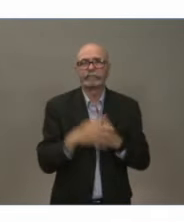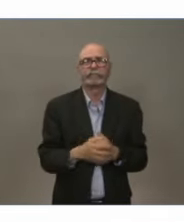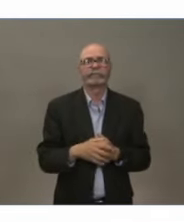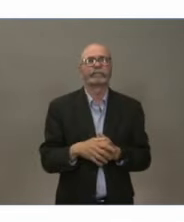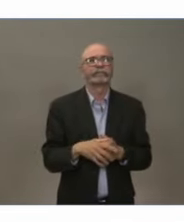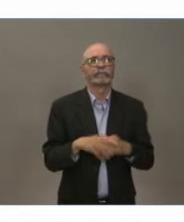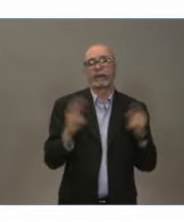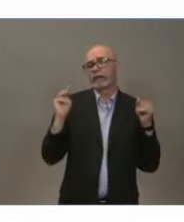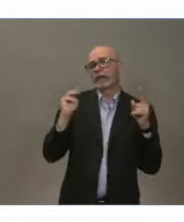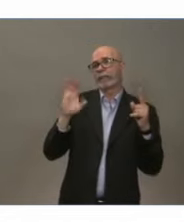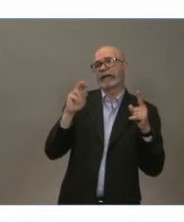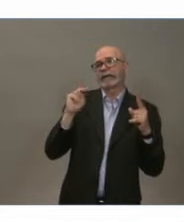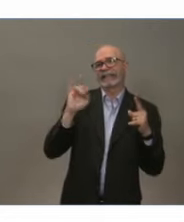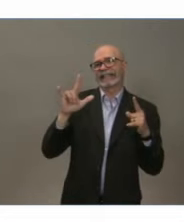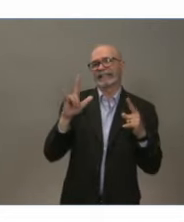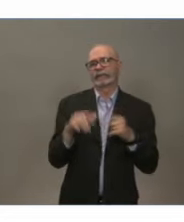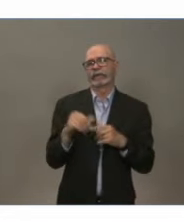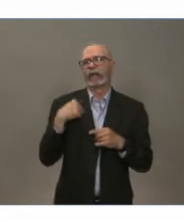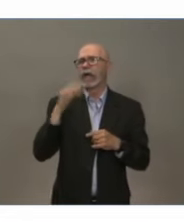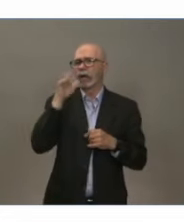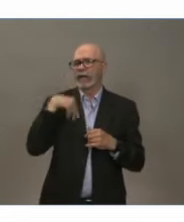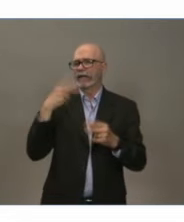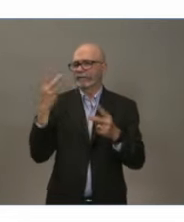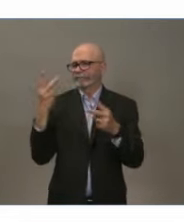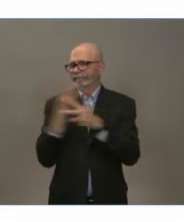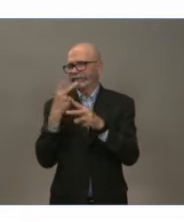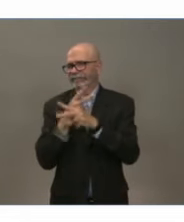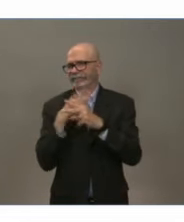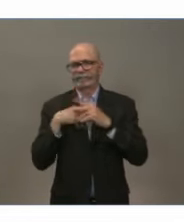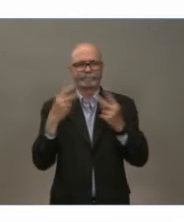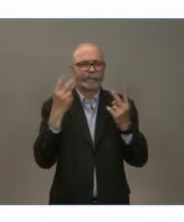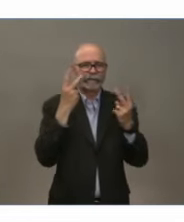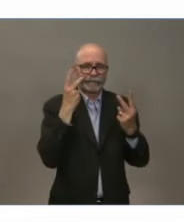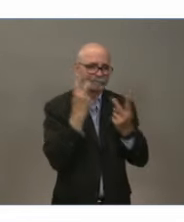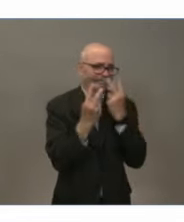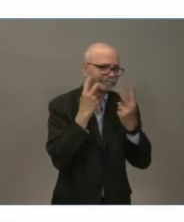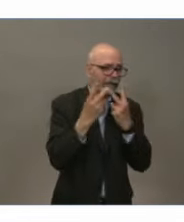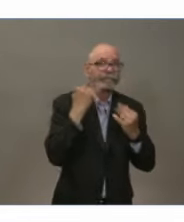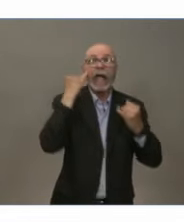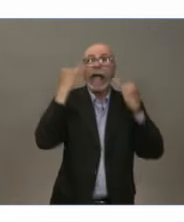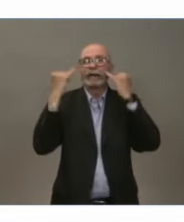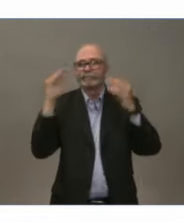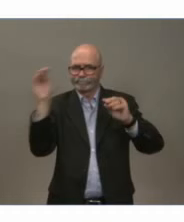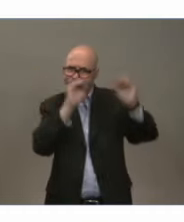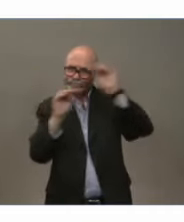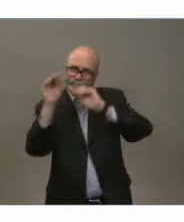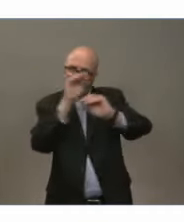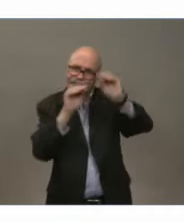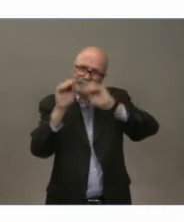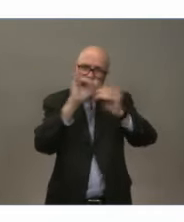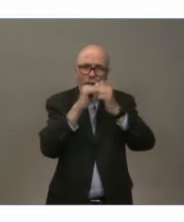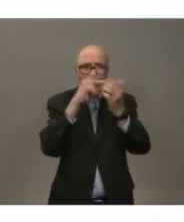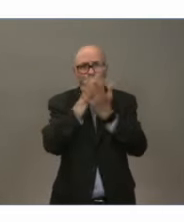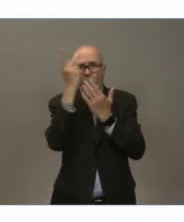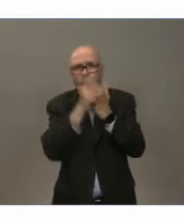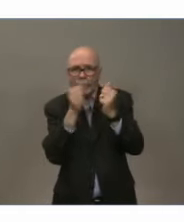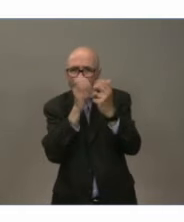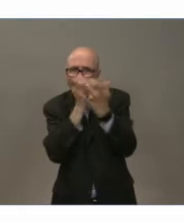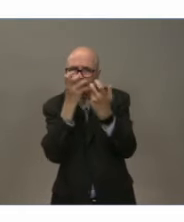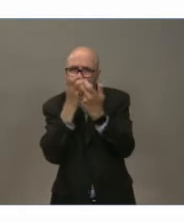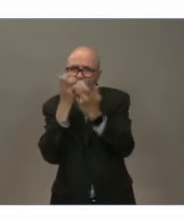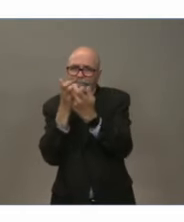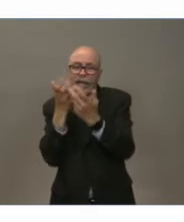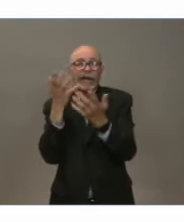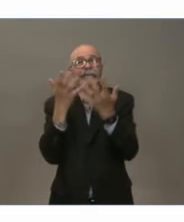be able to make investments. As Dr. Strang just alluded to, we potentially could be in here for a number of months, so we